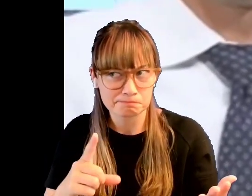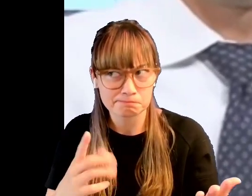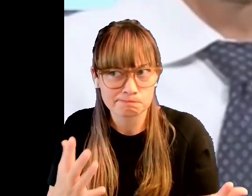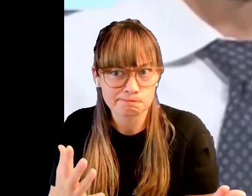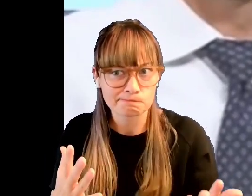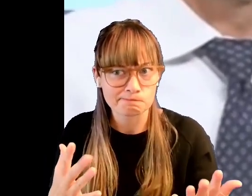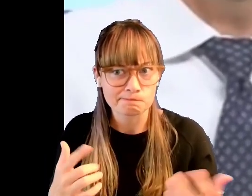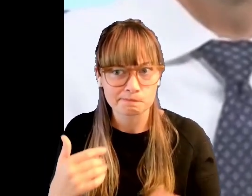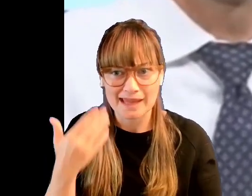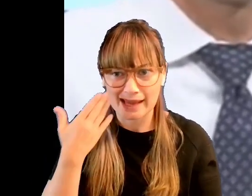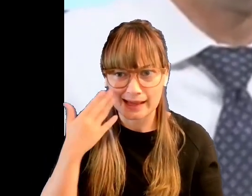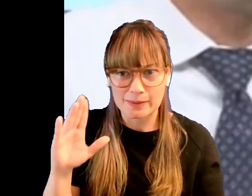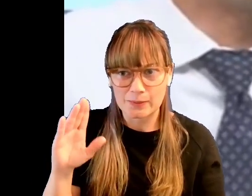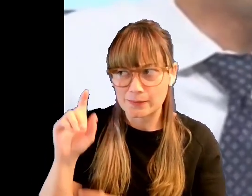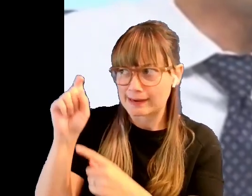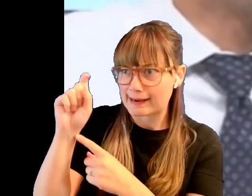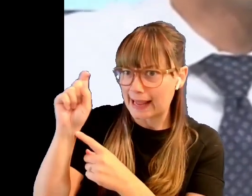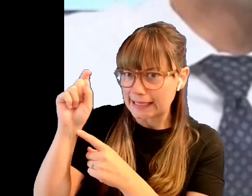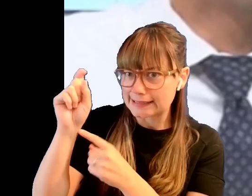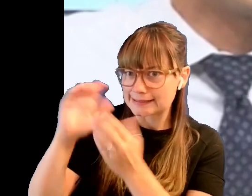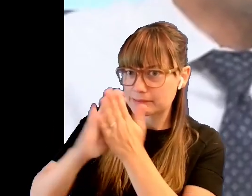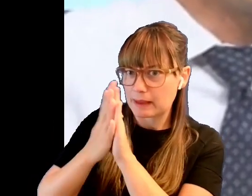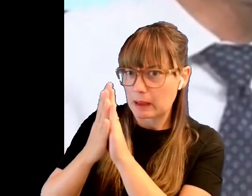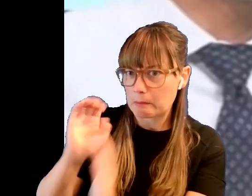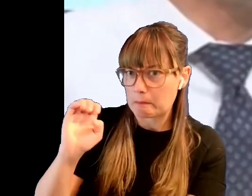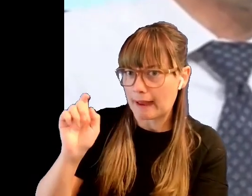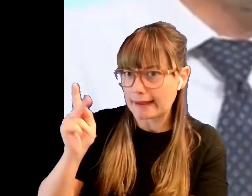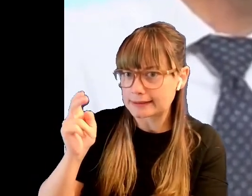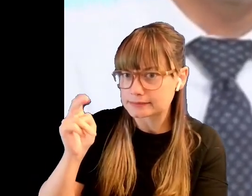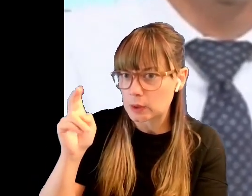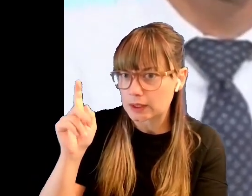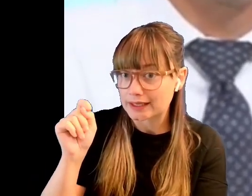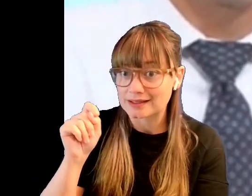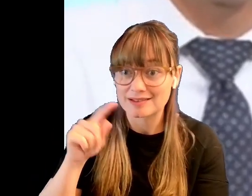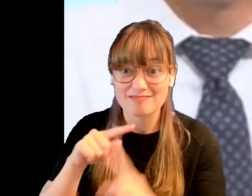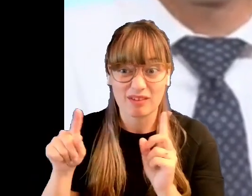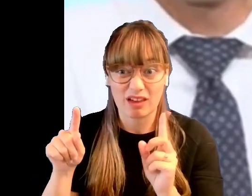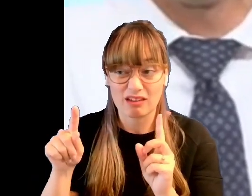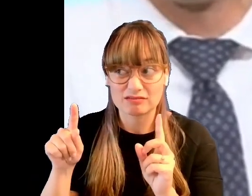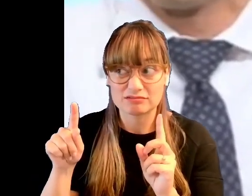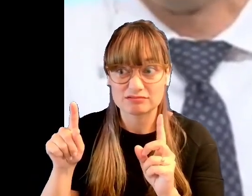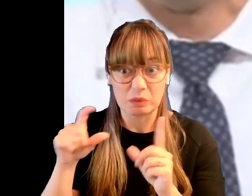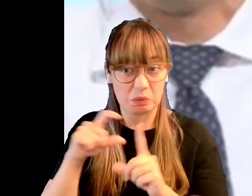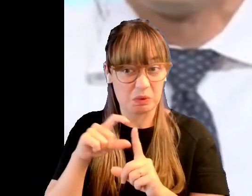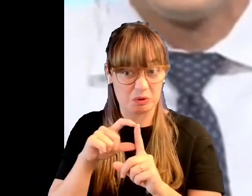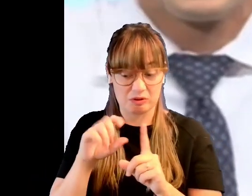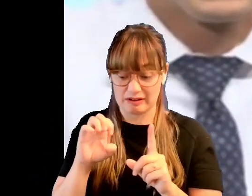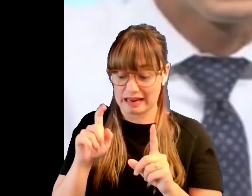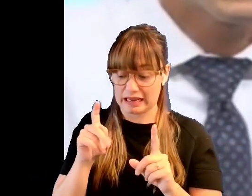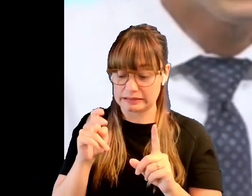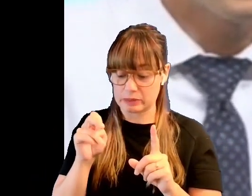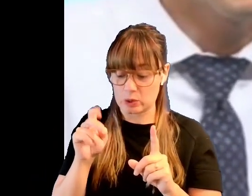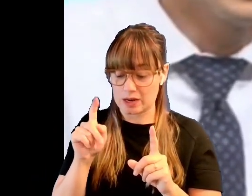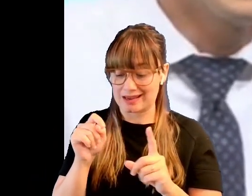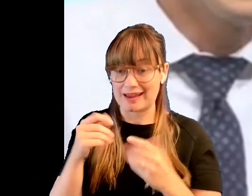I didn't know x could be an exponent, but I mean, exponent has an x in it, so it makes sense, right?